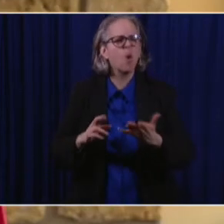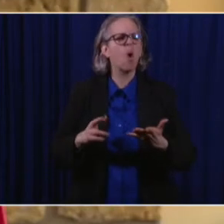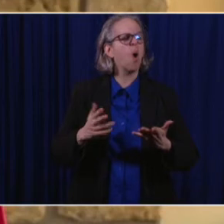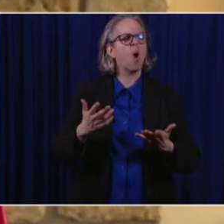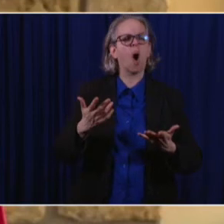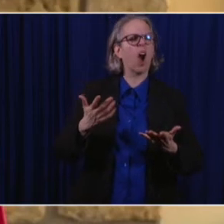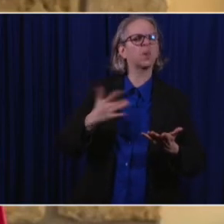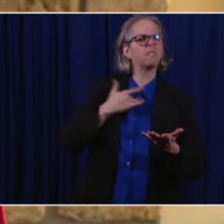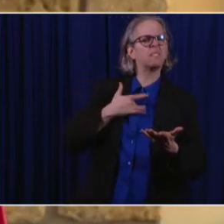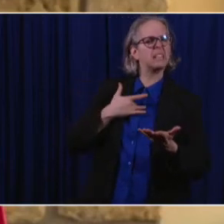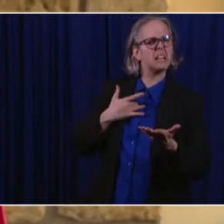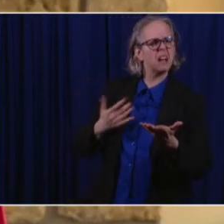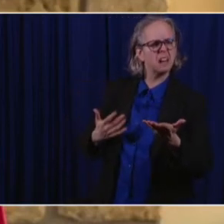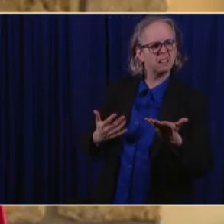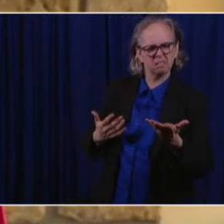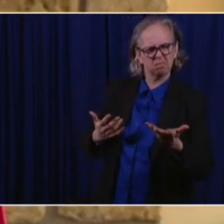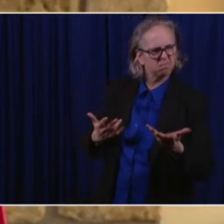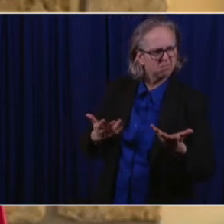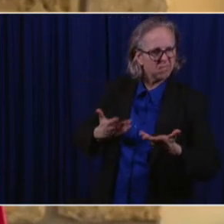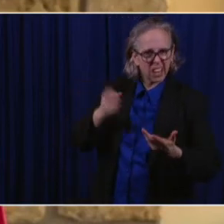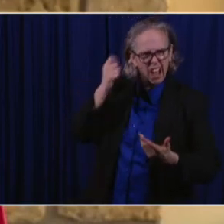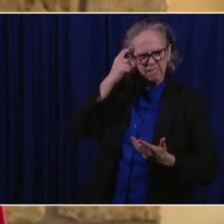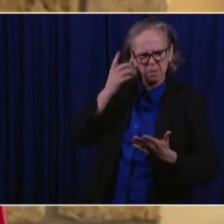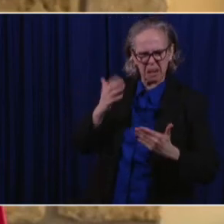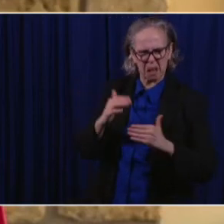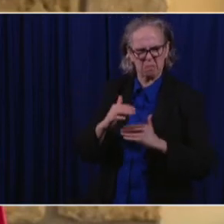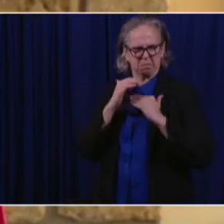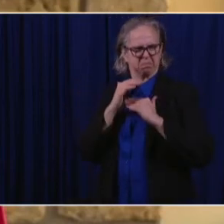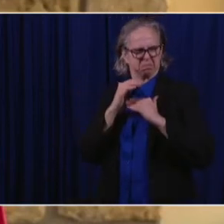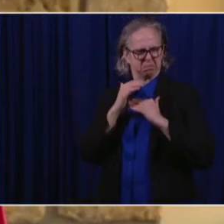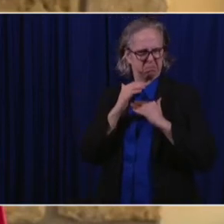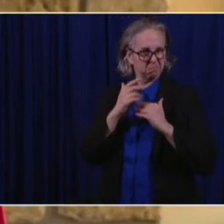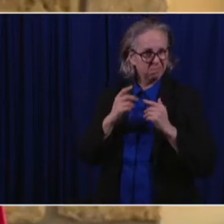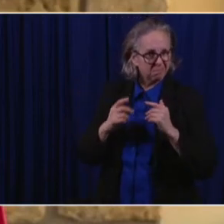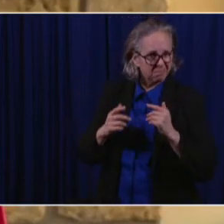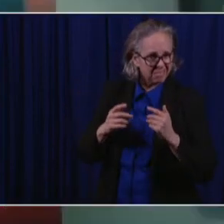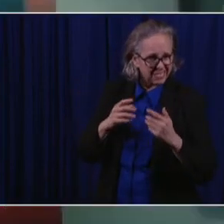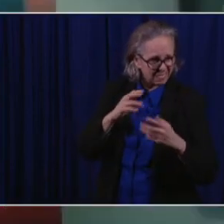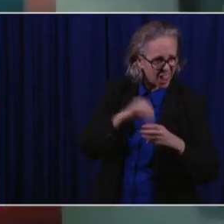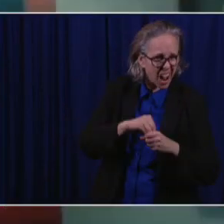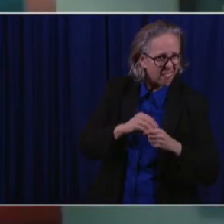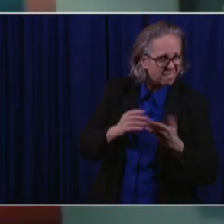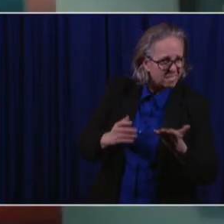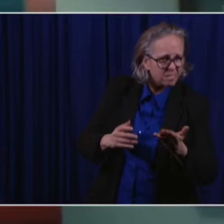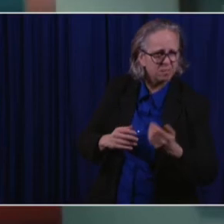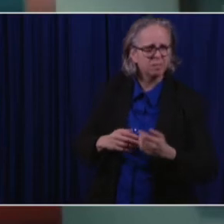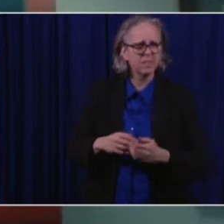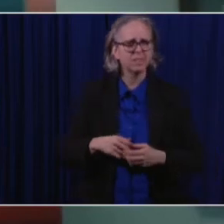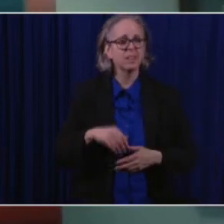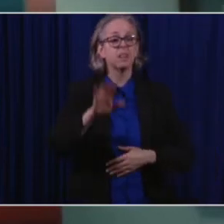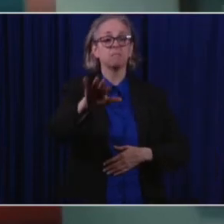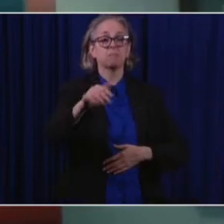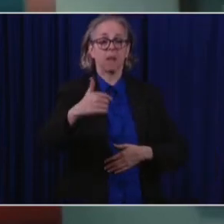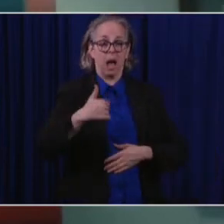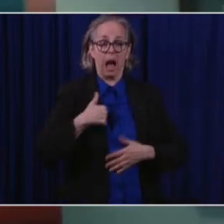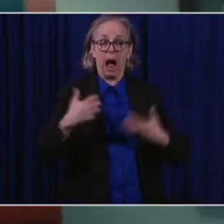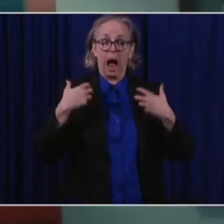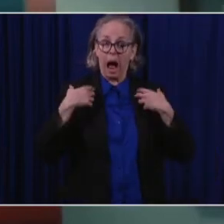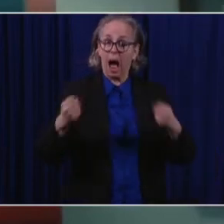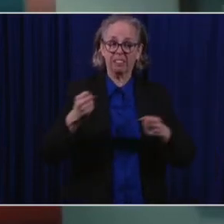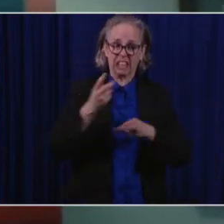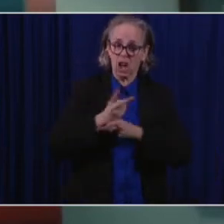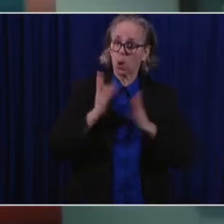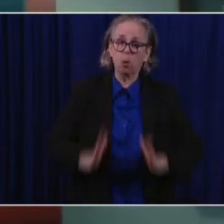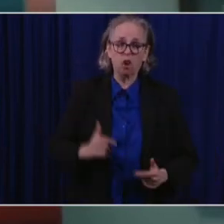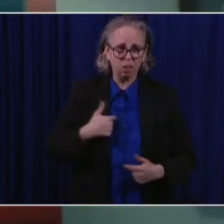says, it's something unlegislatable? So as a healthcare worker, I don't create public policy. I'm here